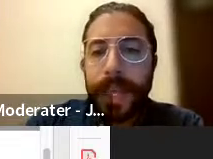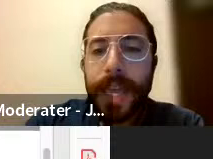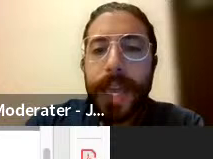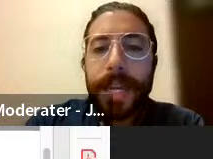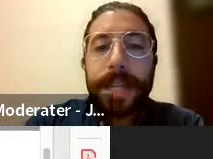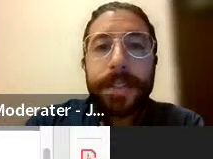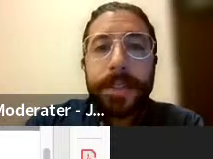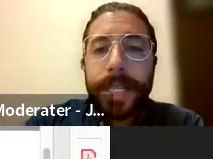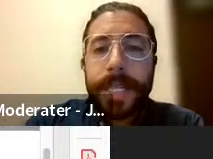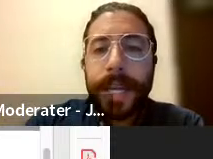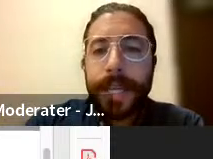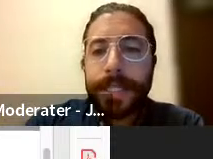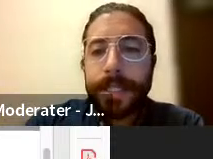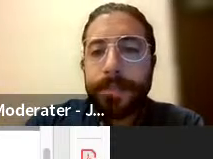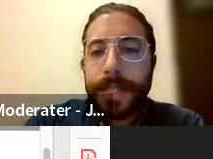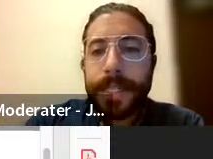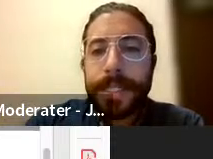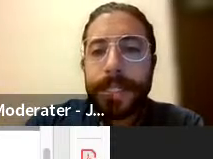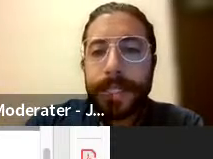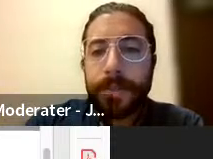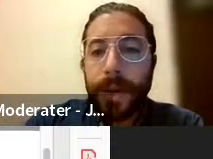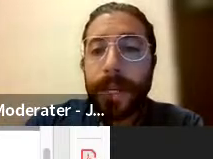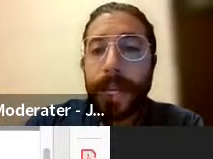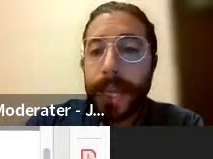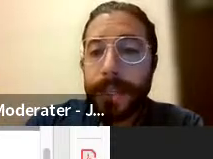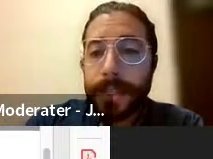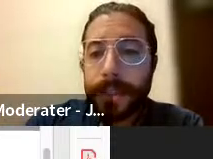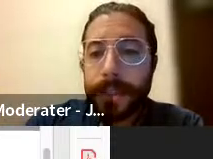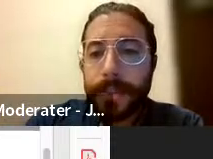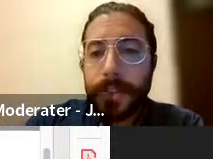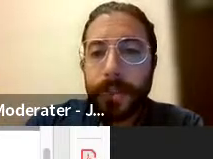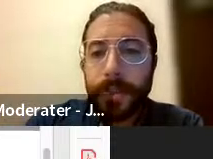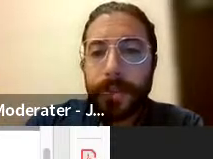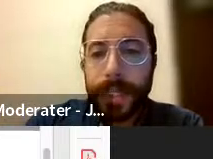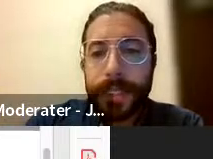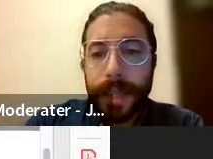877-853-5247 and enter the meeting ID